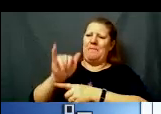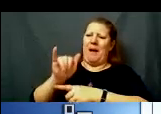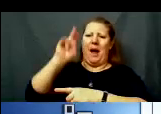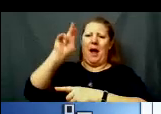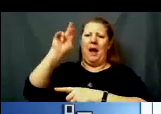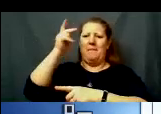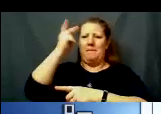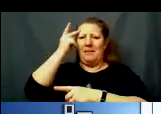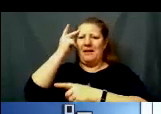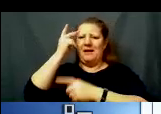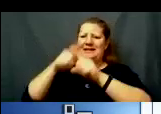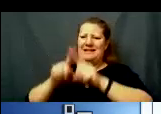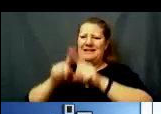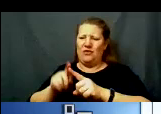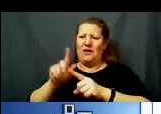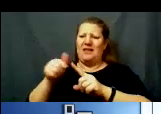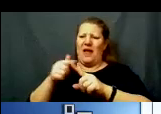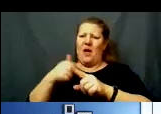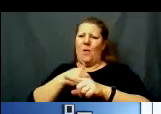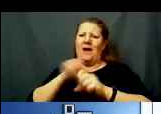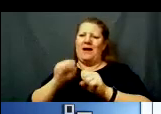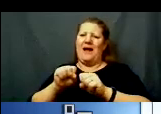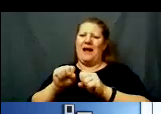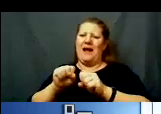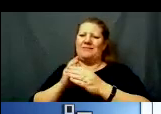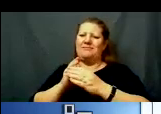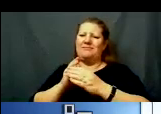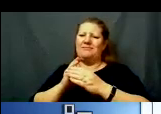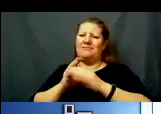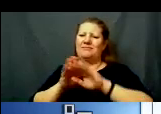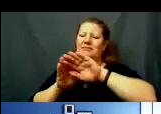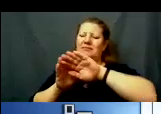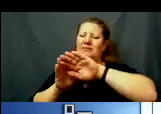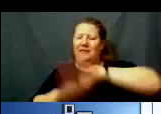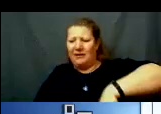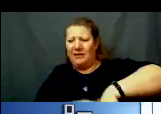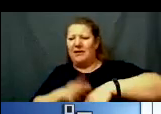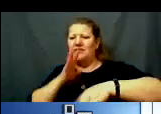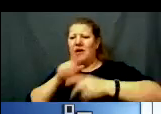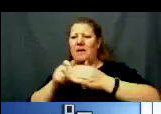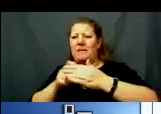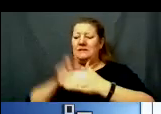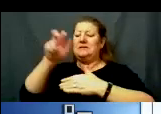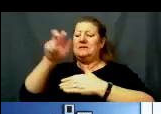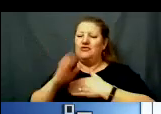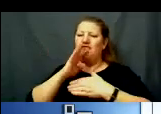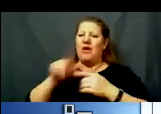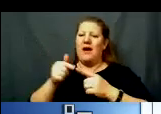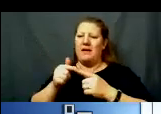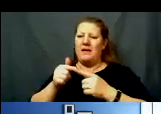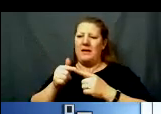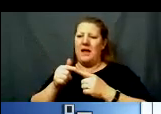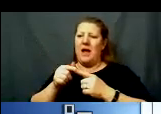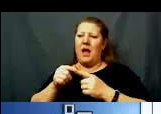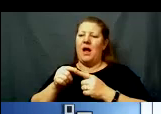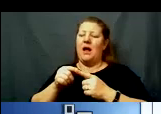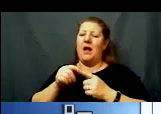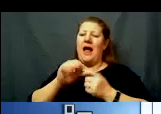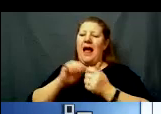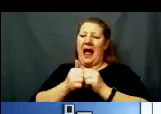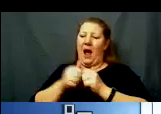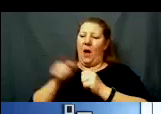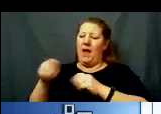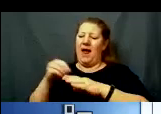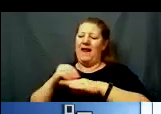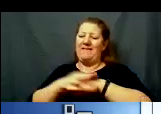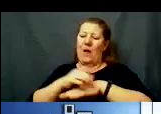us to move over the species barrier and talk about the effects of environmental injustices on non-human populations. We